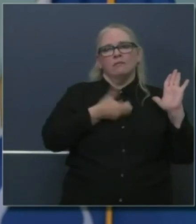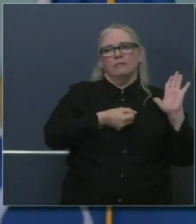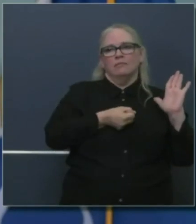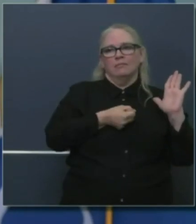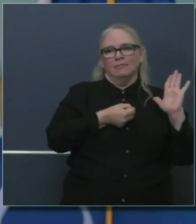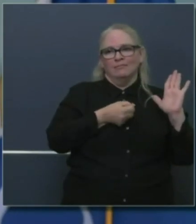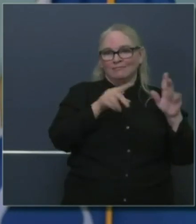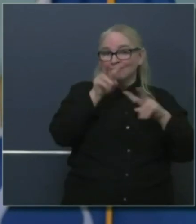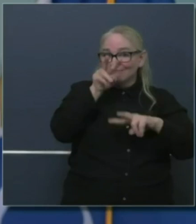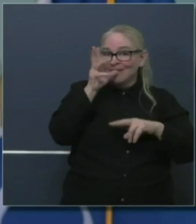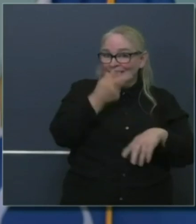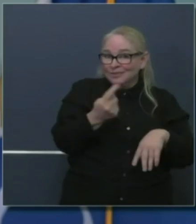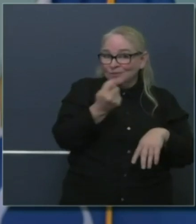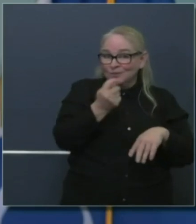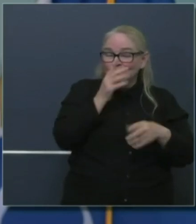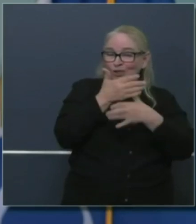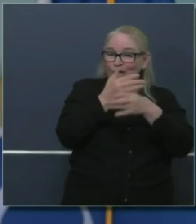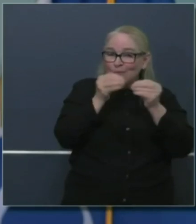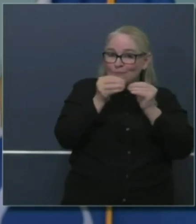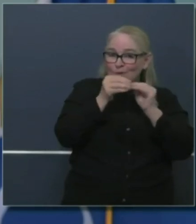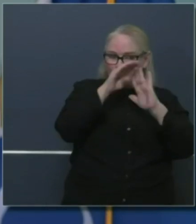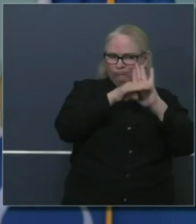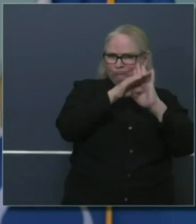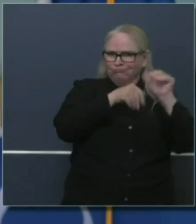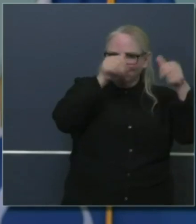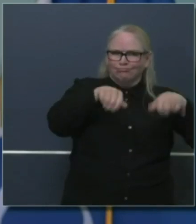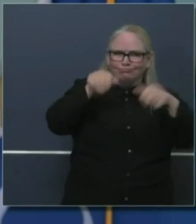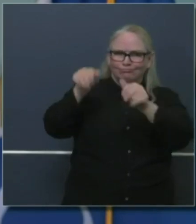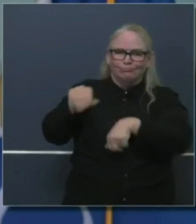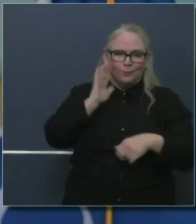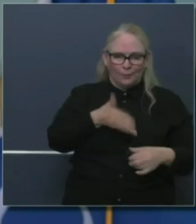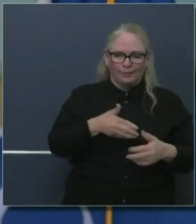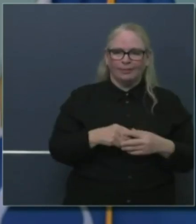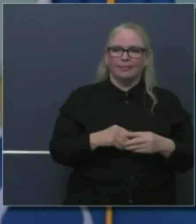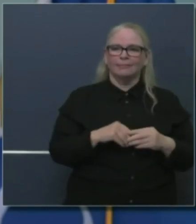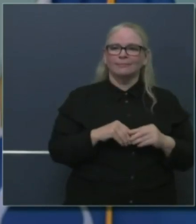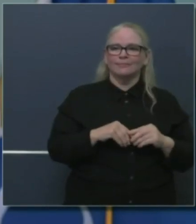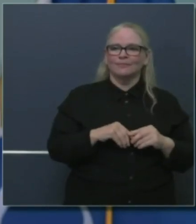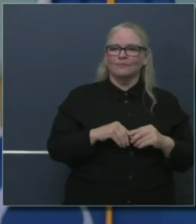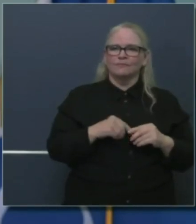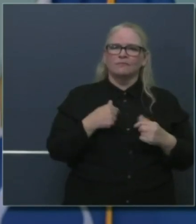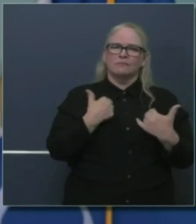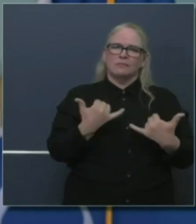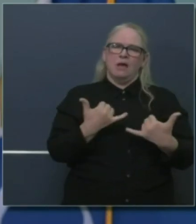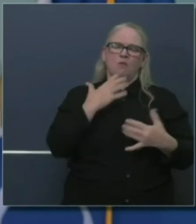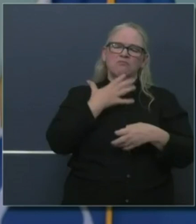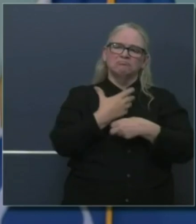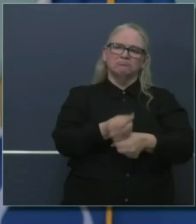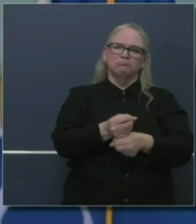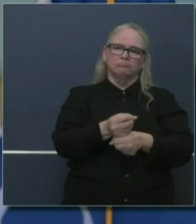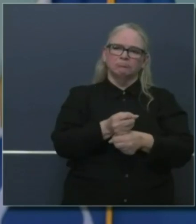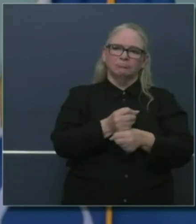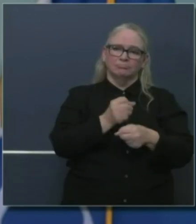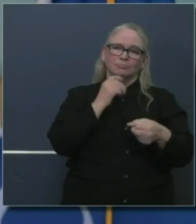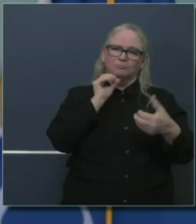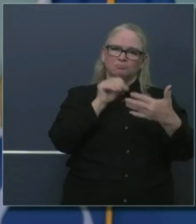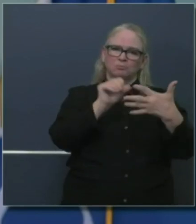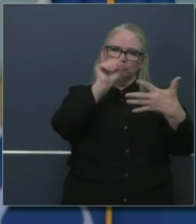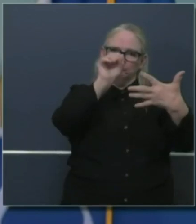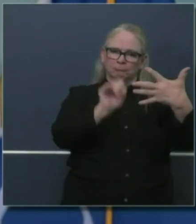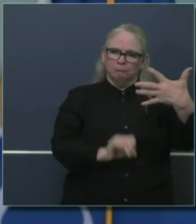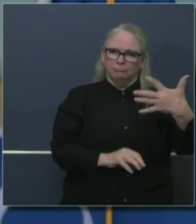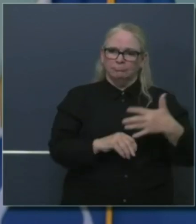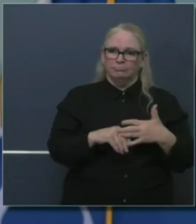with what we do on a daily basis, and that's update you, as Dr. Galley said, on the daily numbers. We had some positive